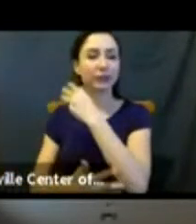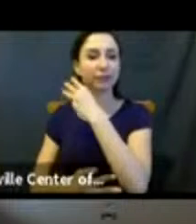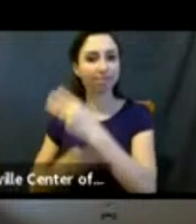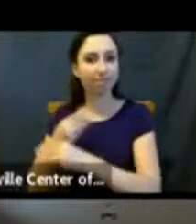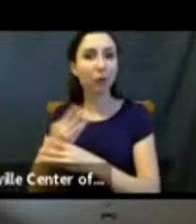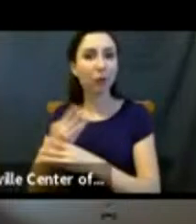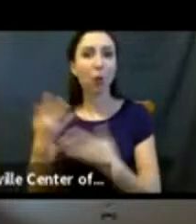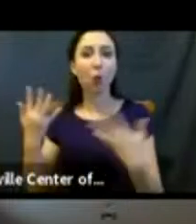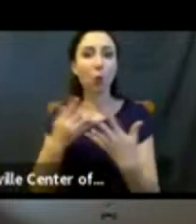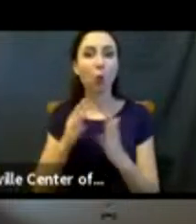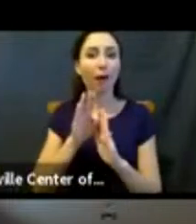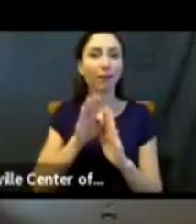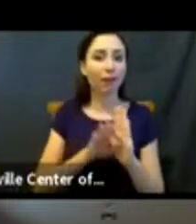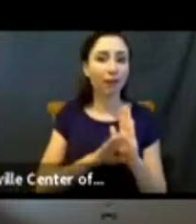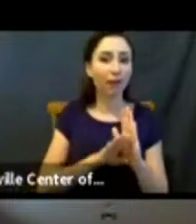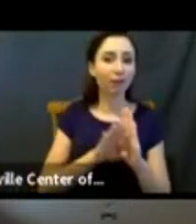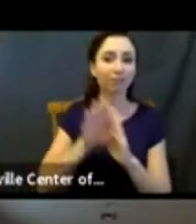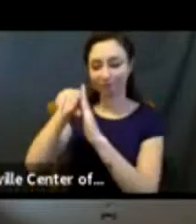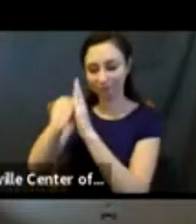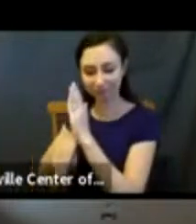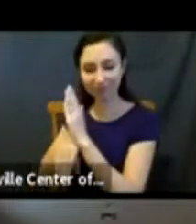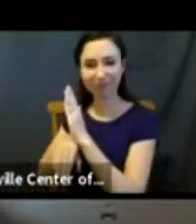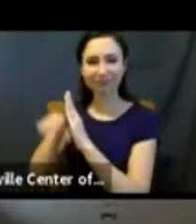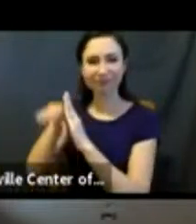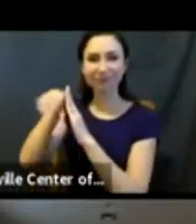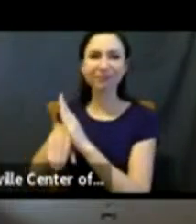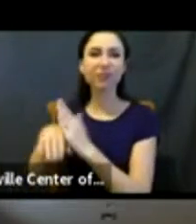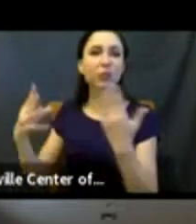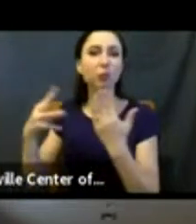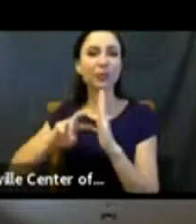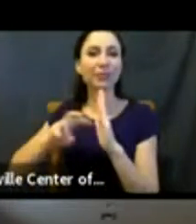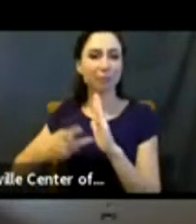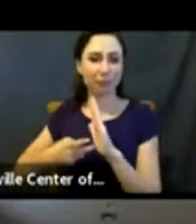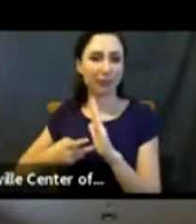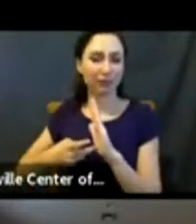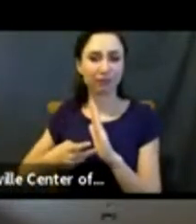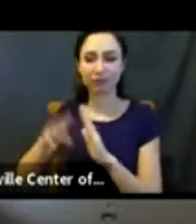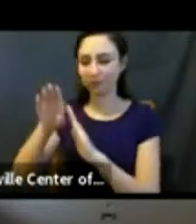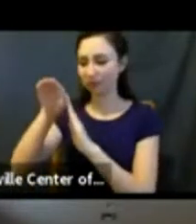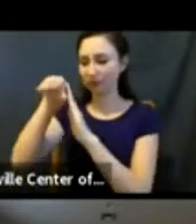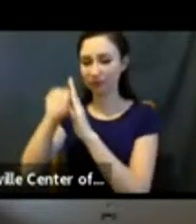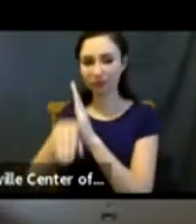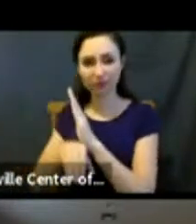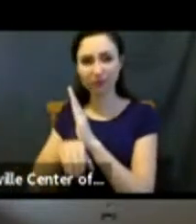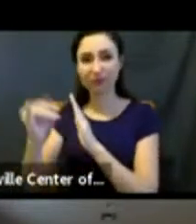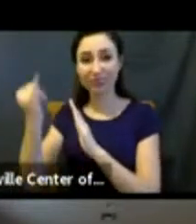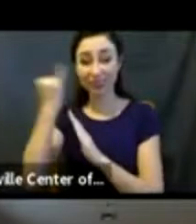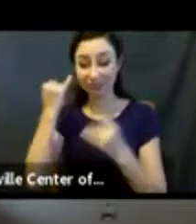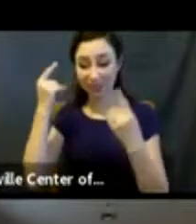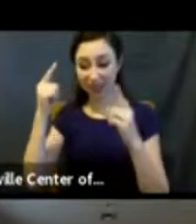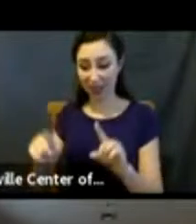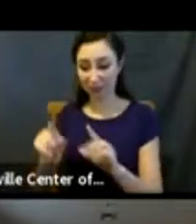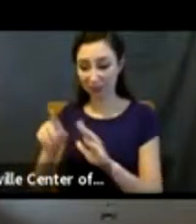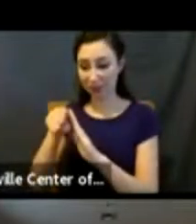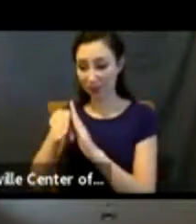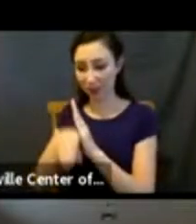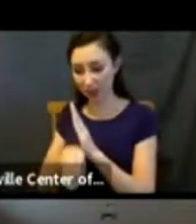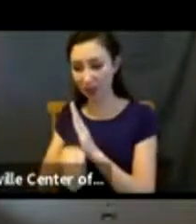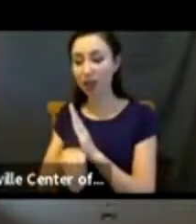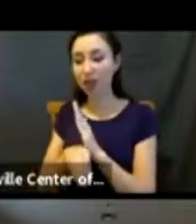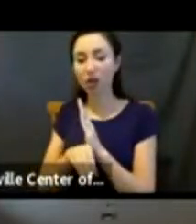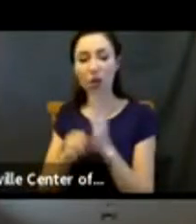de-escalation or escalation, let's say de-escalation is hopefully, as de-escalation occurs, what do we expect? Do